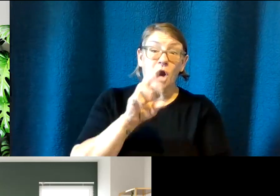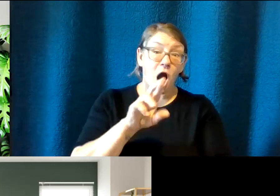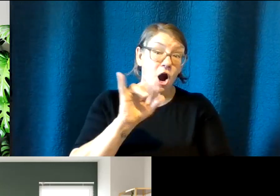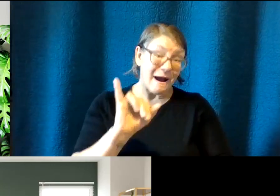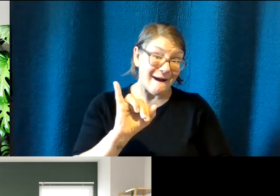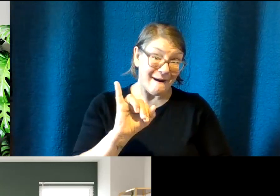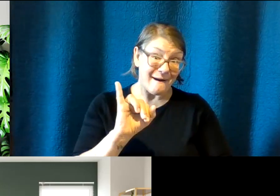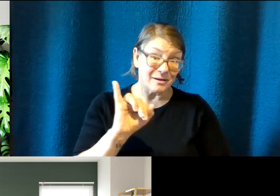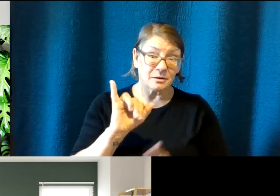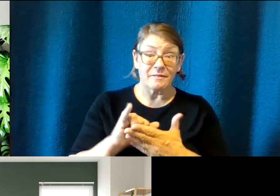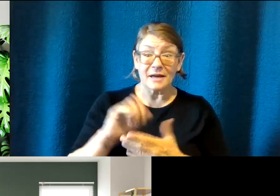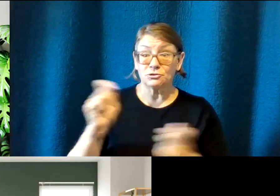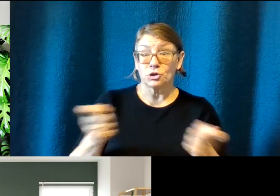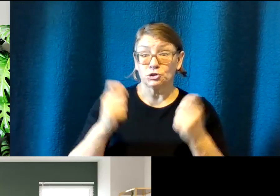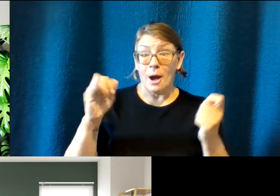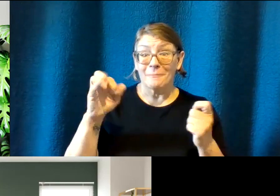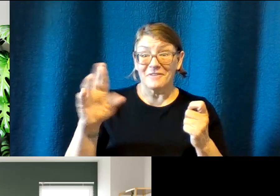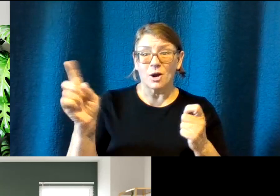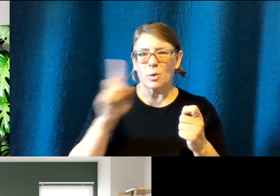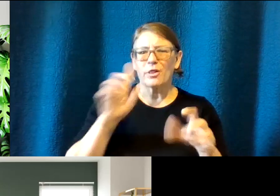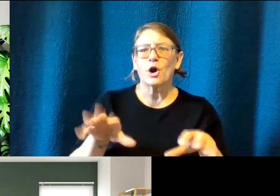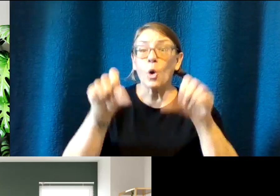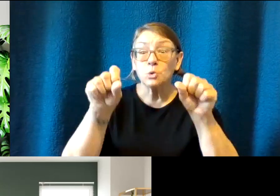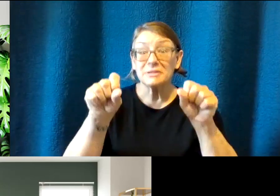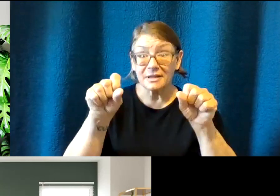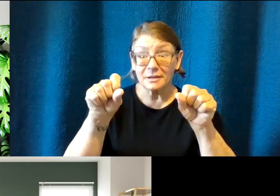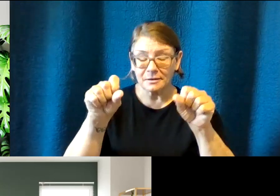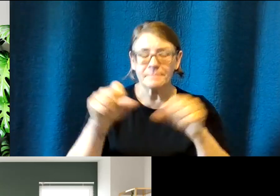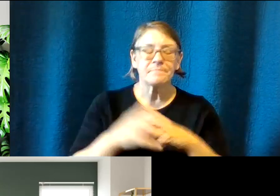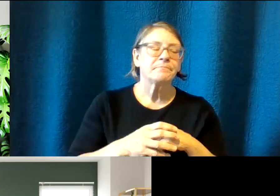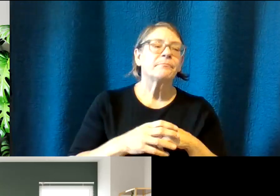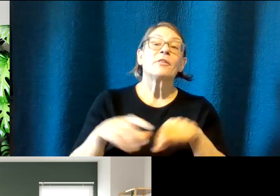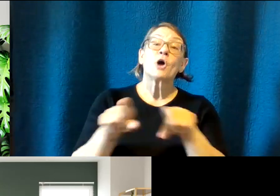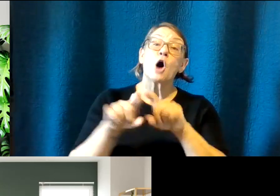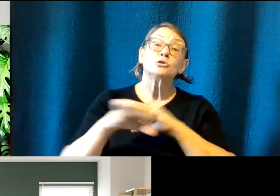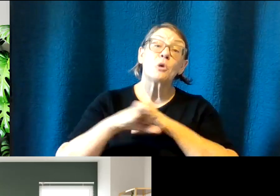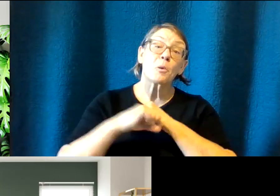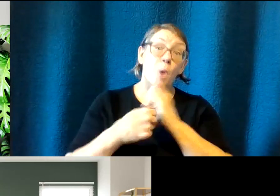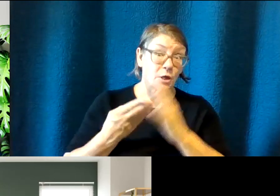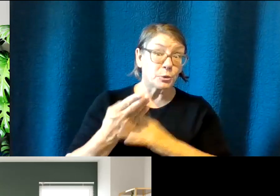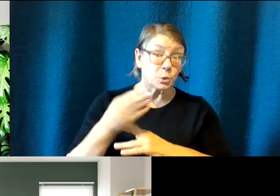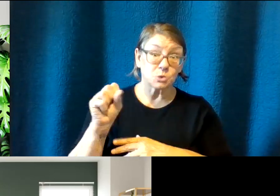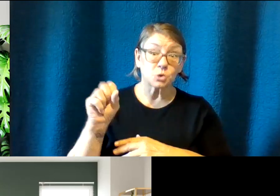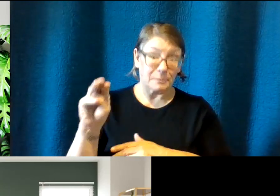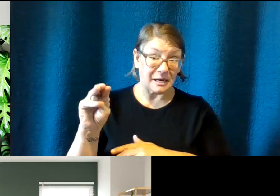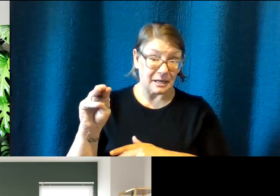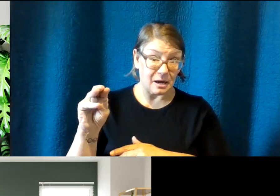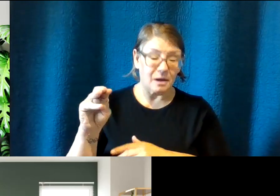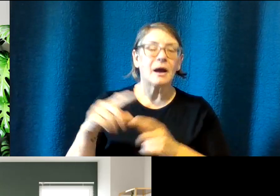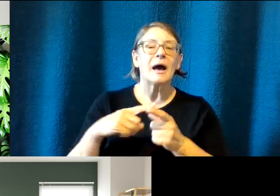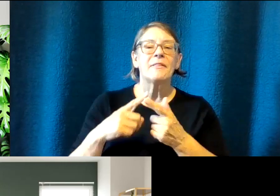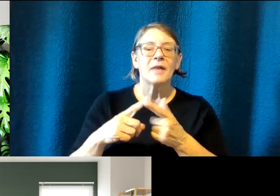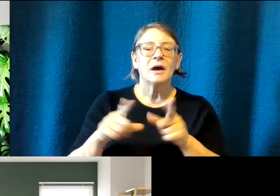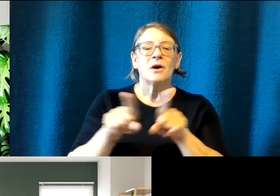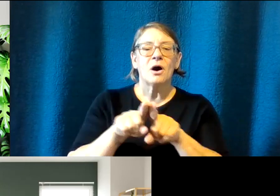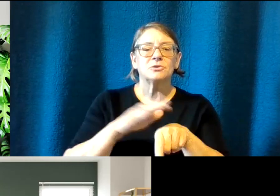that the job fairs are hosted on. They are also promoted through social media, and then on